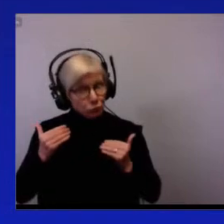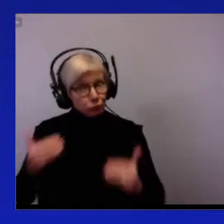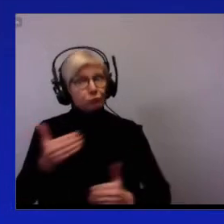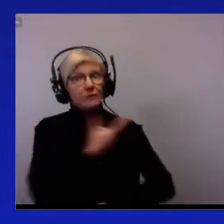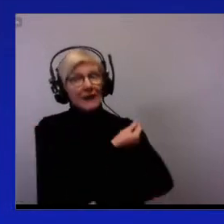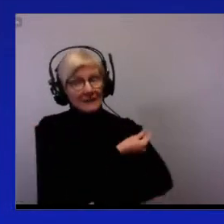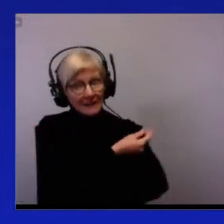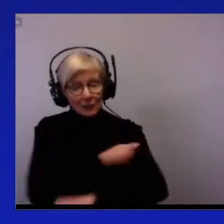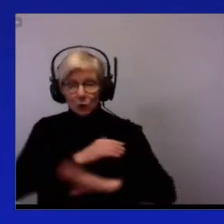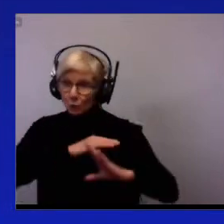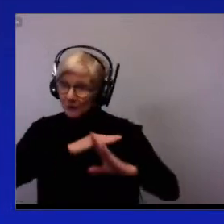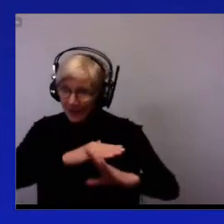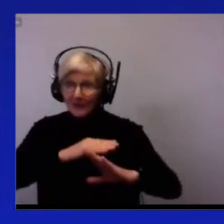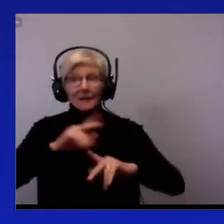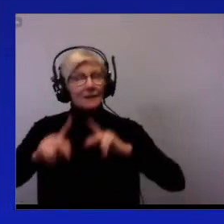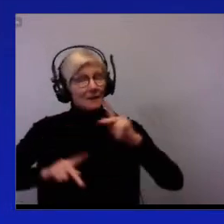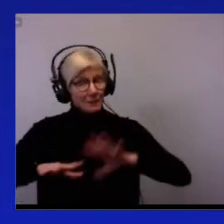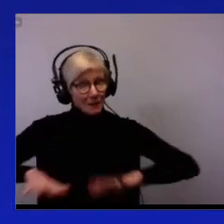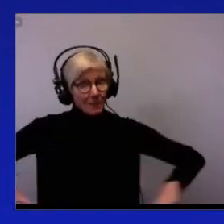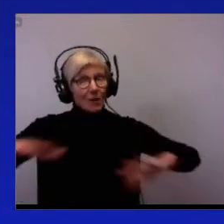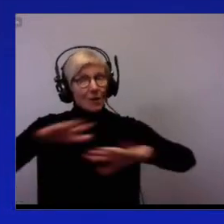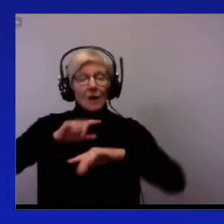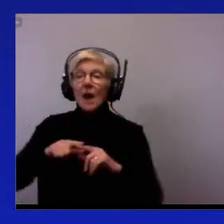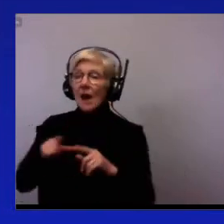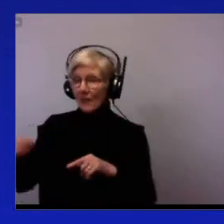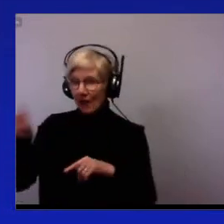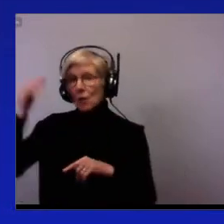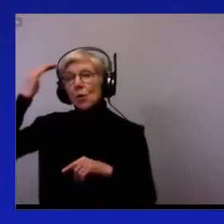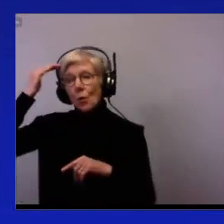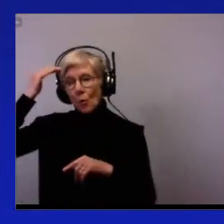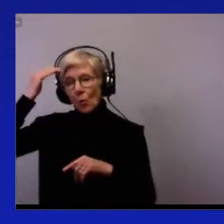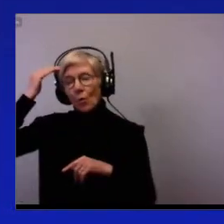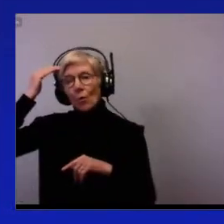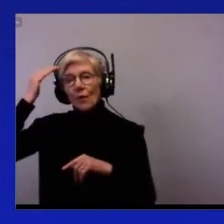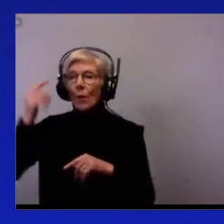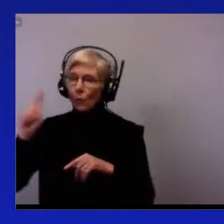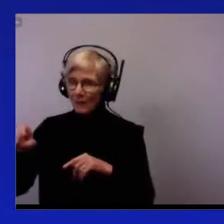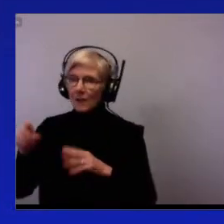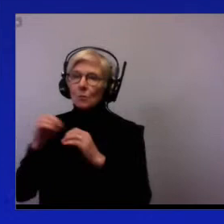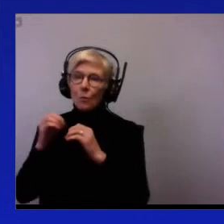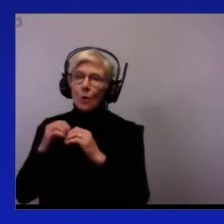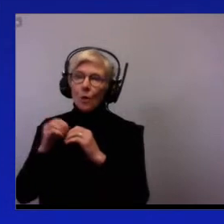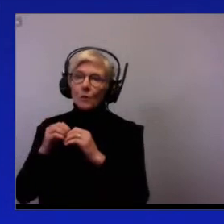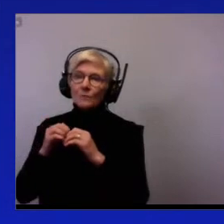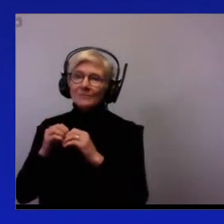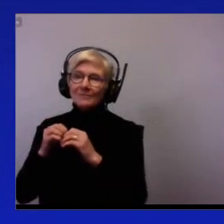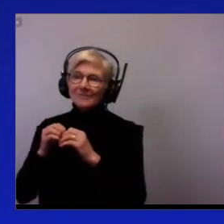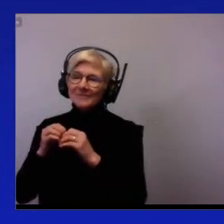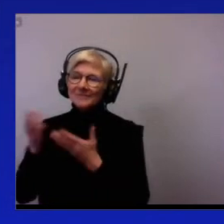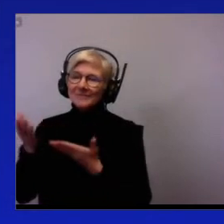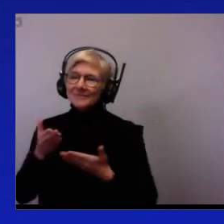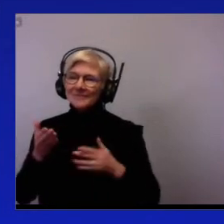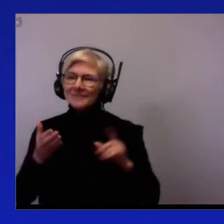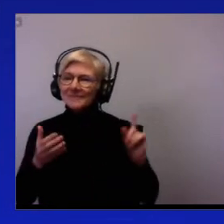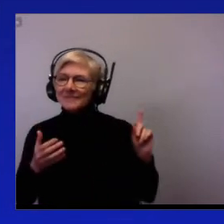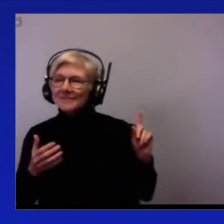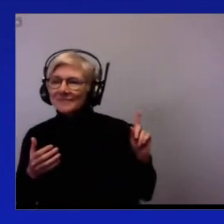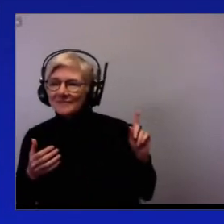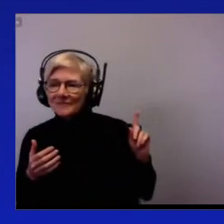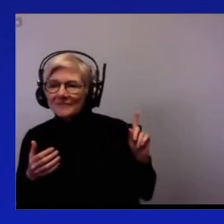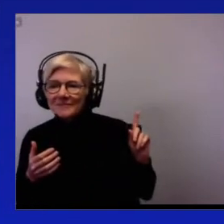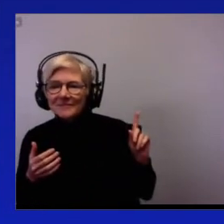So, I do think they're aware that we would welcome more supply. Yeah, I would just